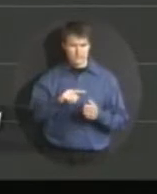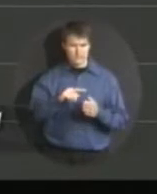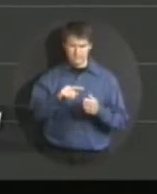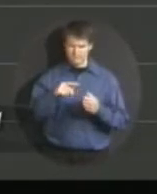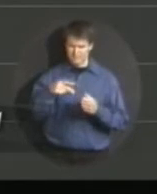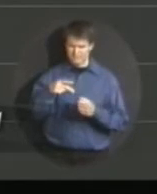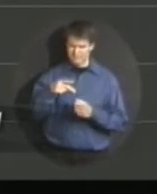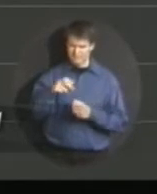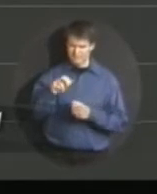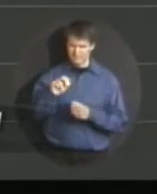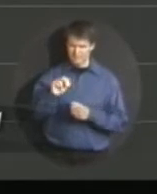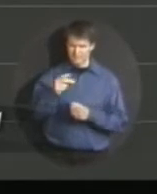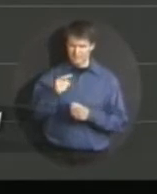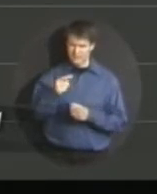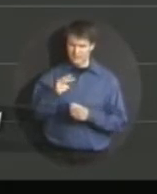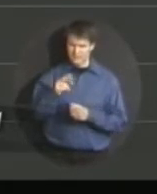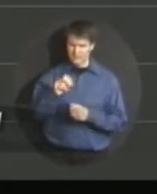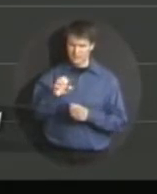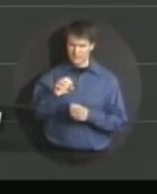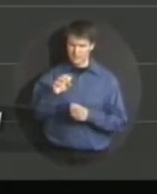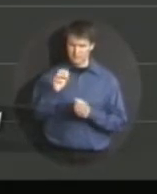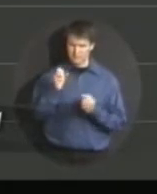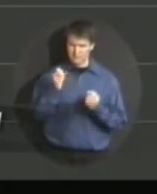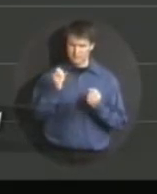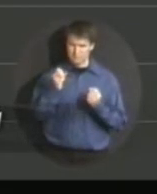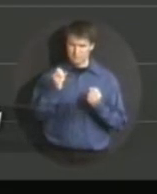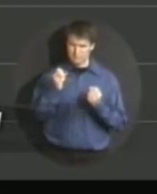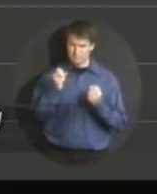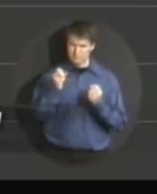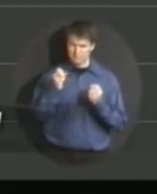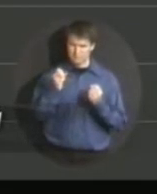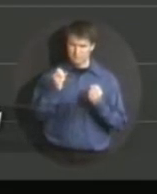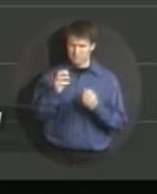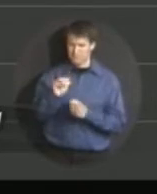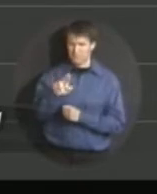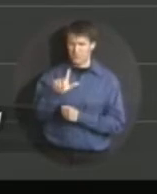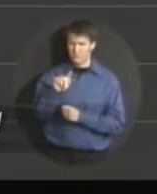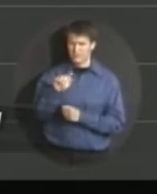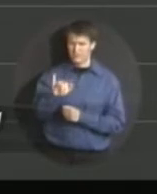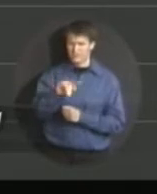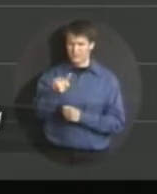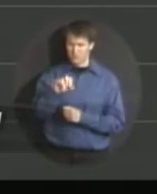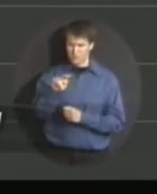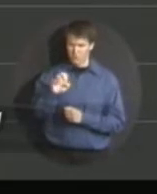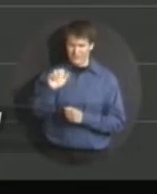multi-zone, air conditioners installation. We voted,